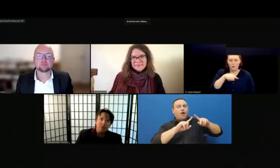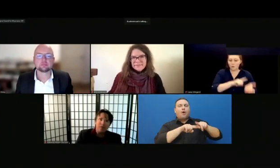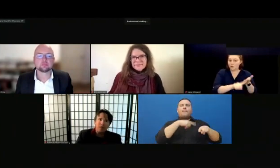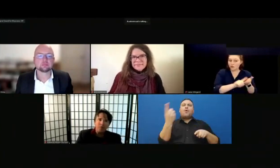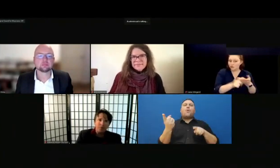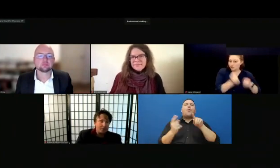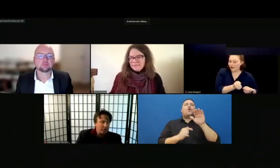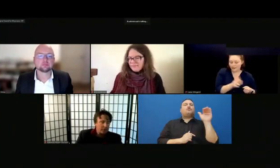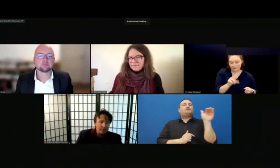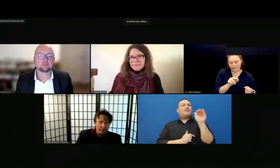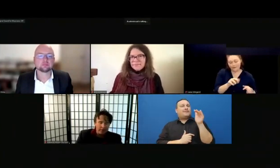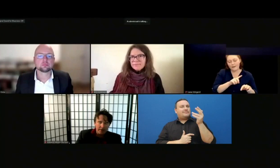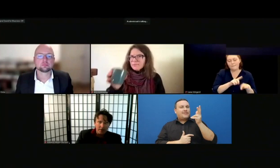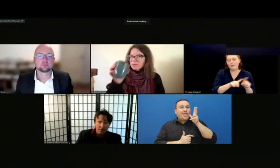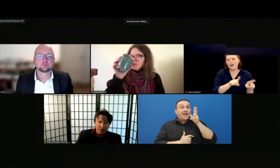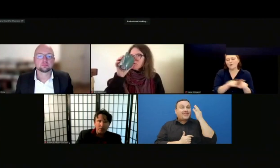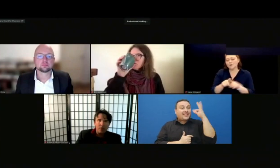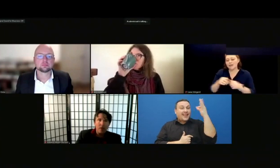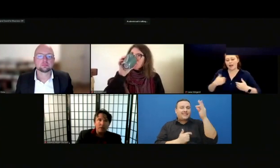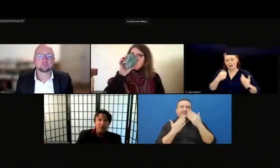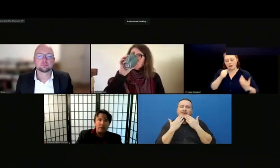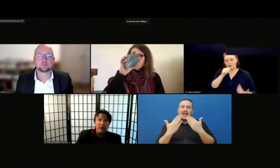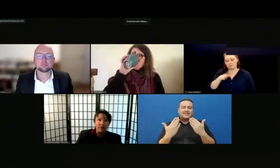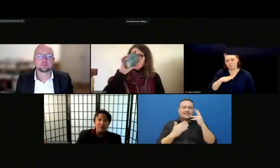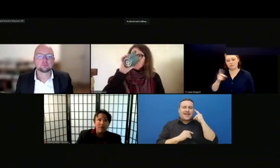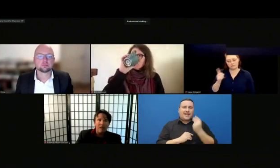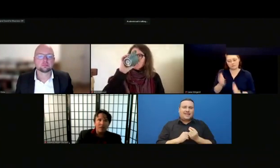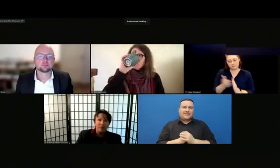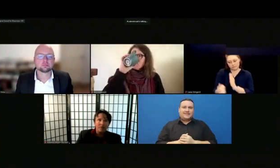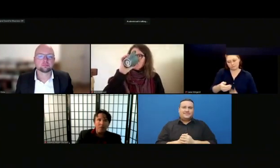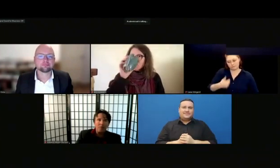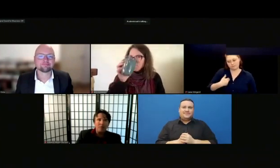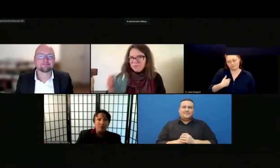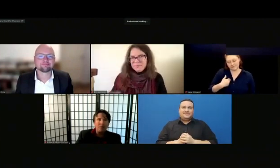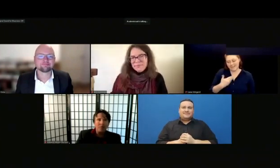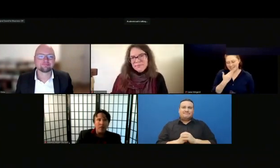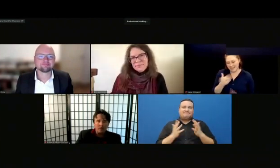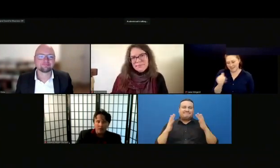more importantly, as a young woman of talent. Thank you, Anita.